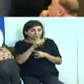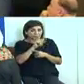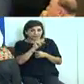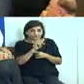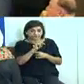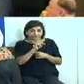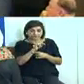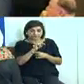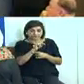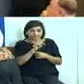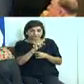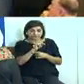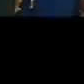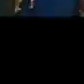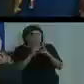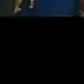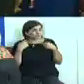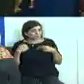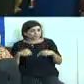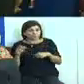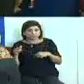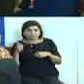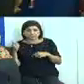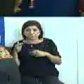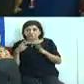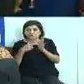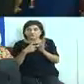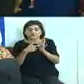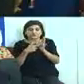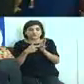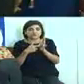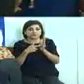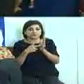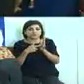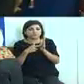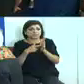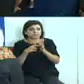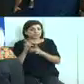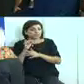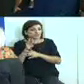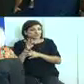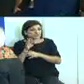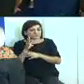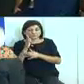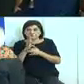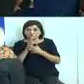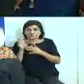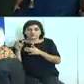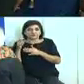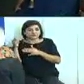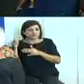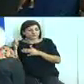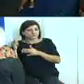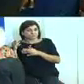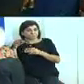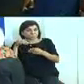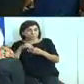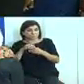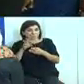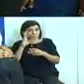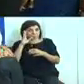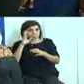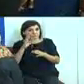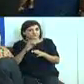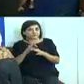there's Very Human, and other representatives. If you are a part of our other interfaith, and I know we like to watch people,